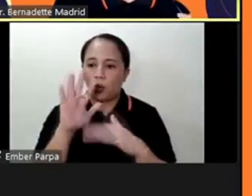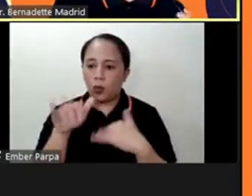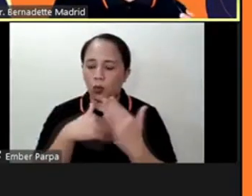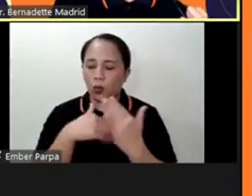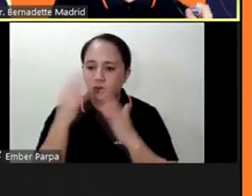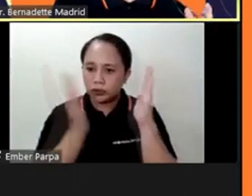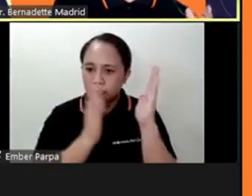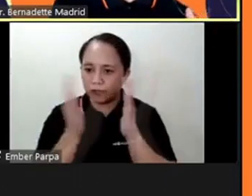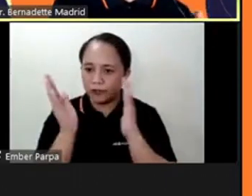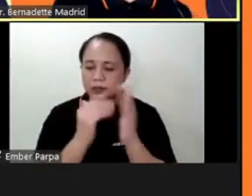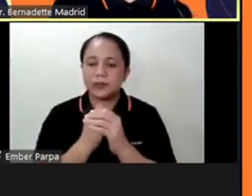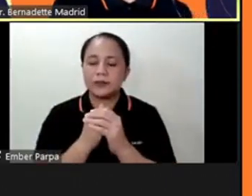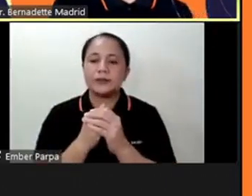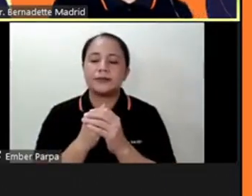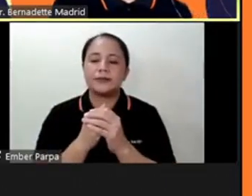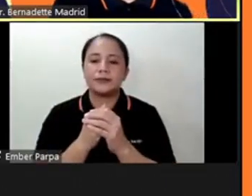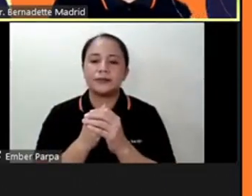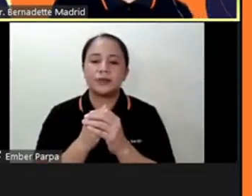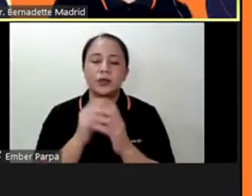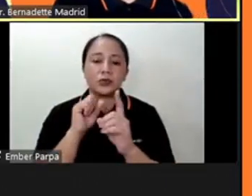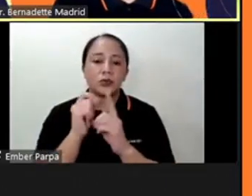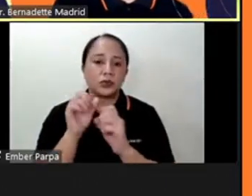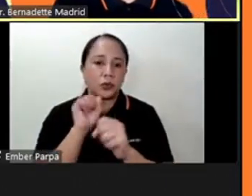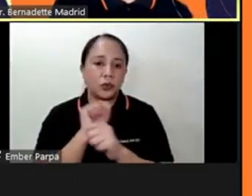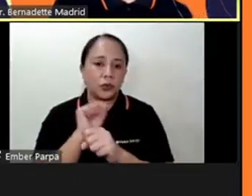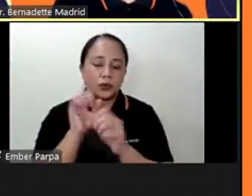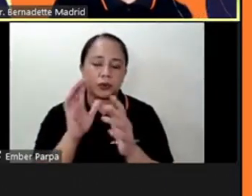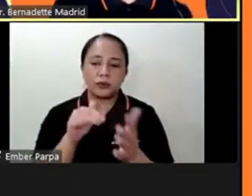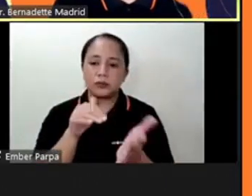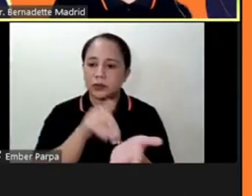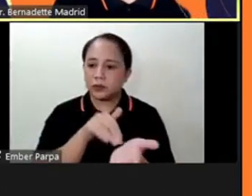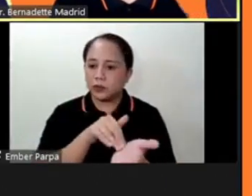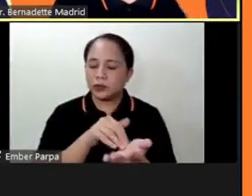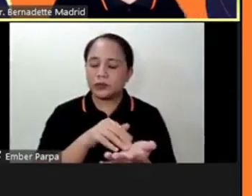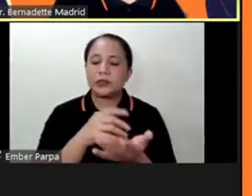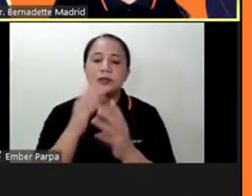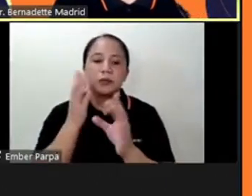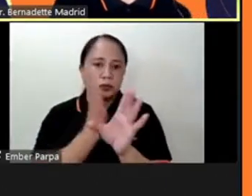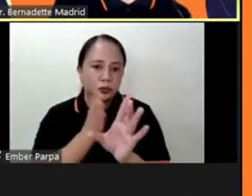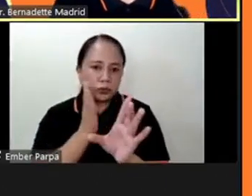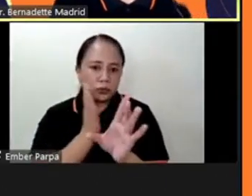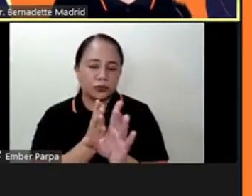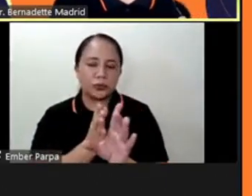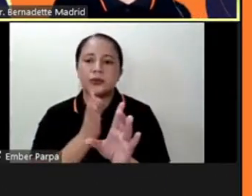of the social worker, the doctor, the psychologist, the